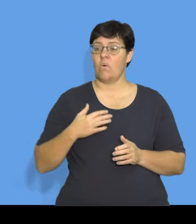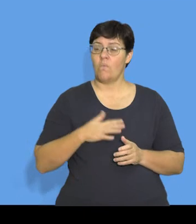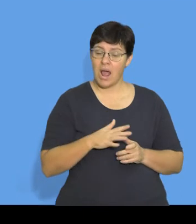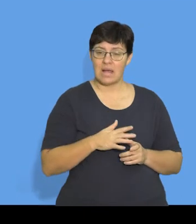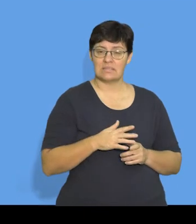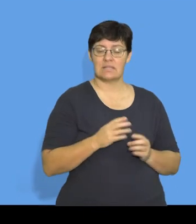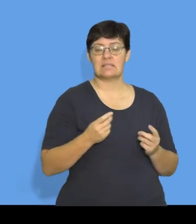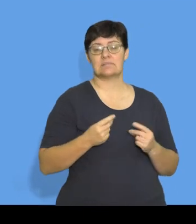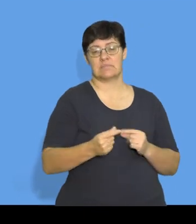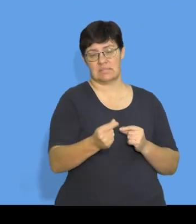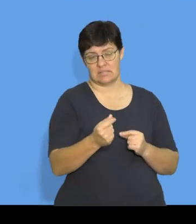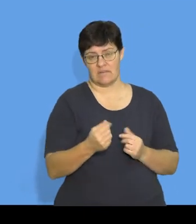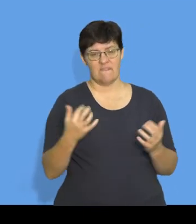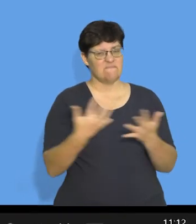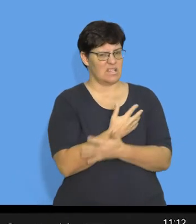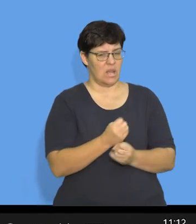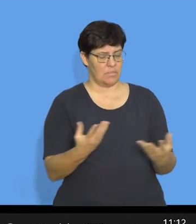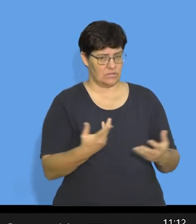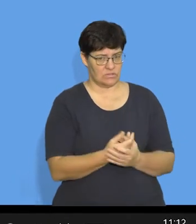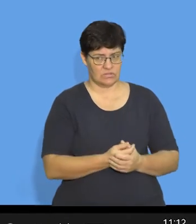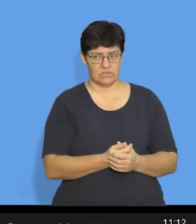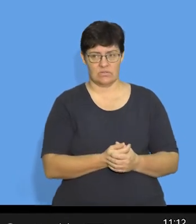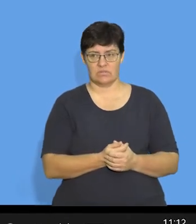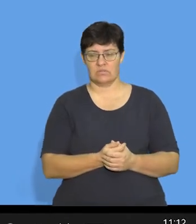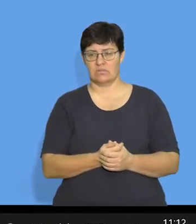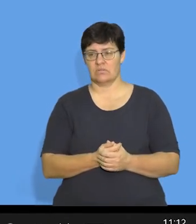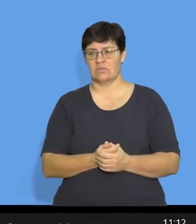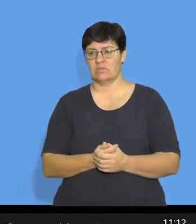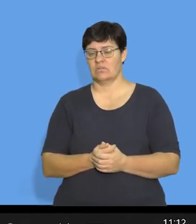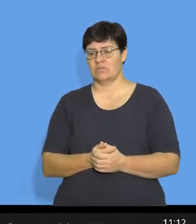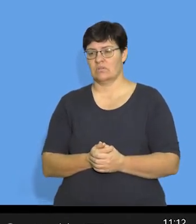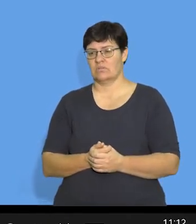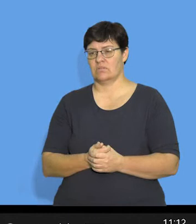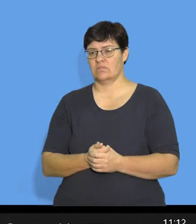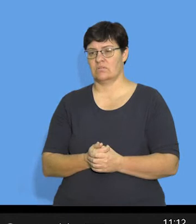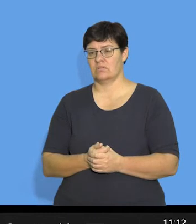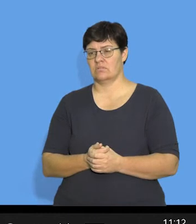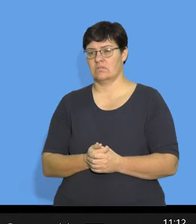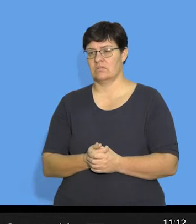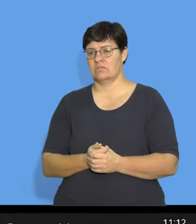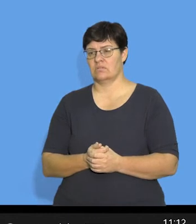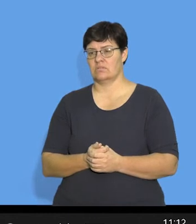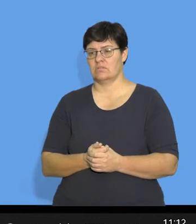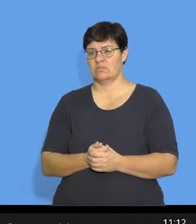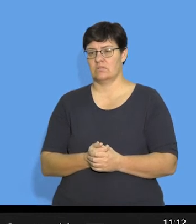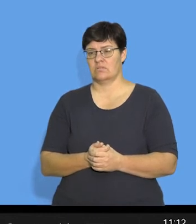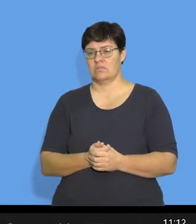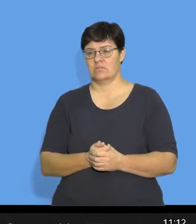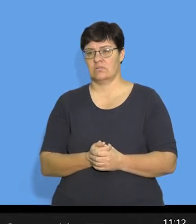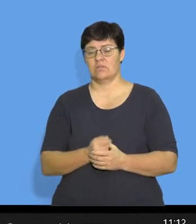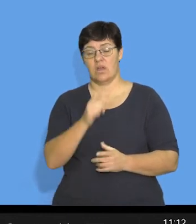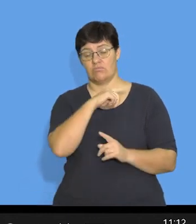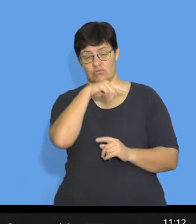speed. But I'm now going to take the 98 and I'm going to square root that